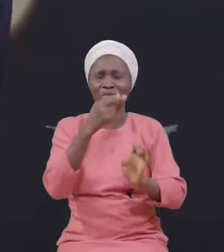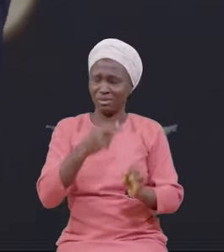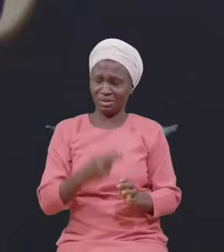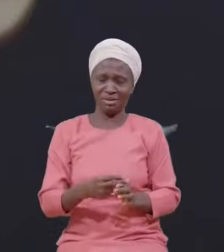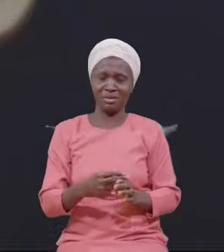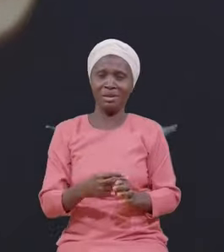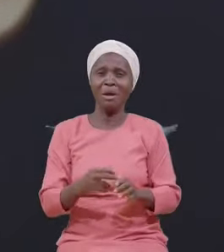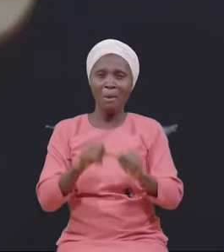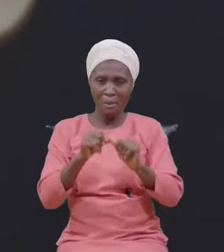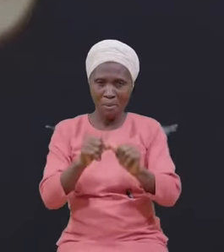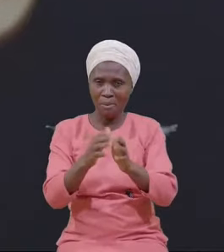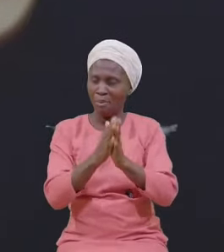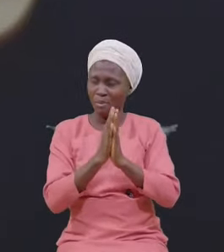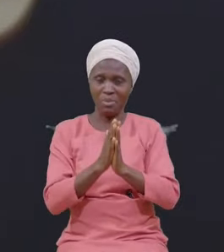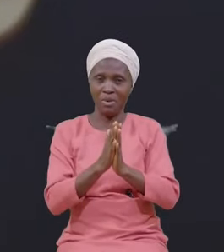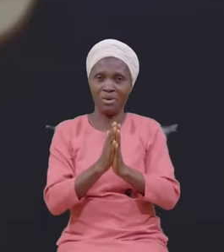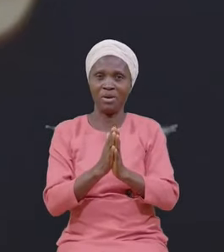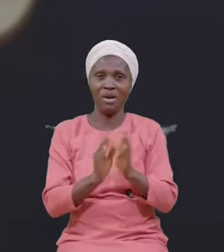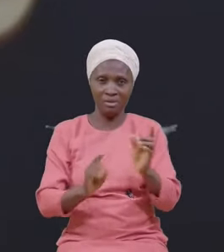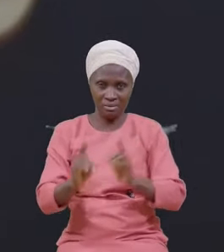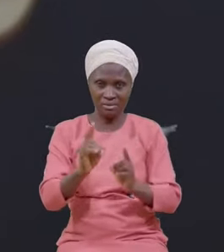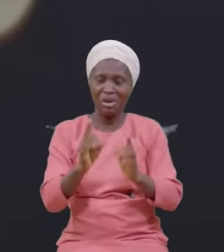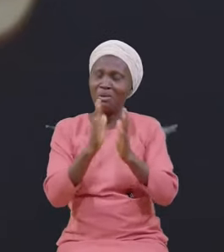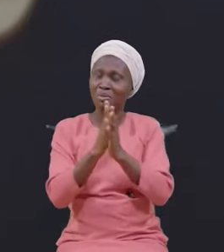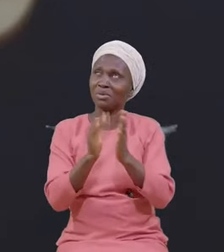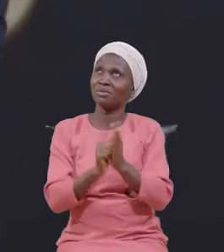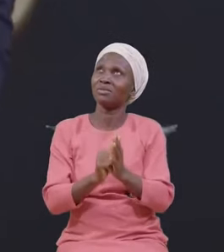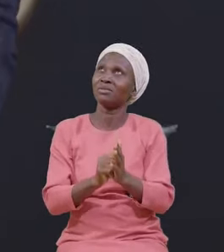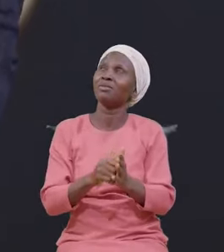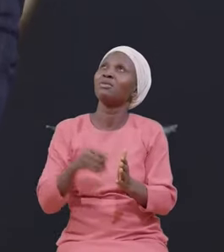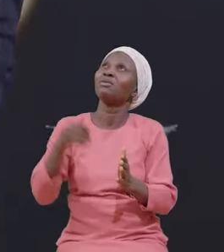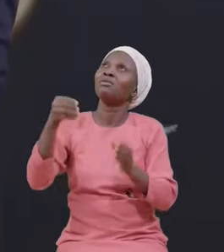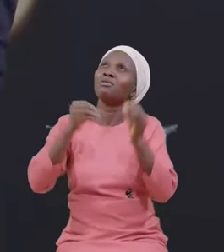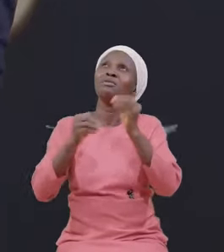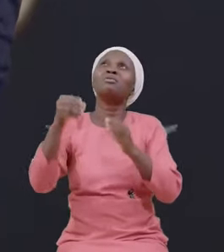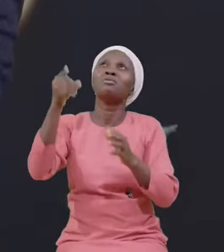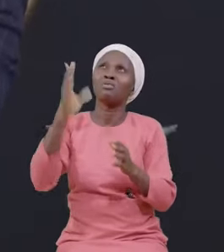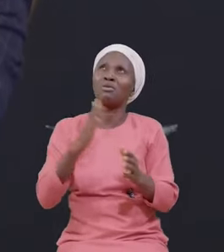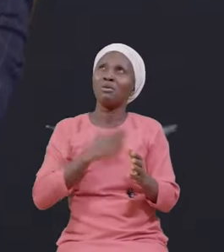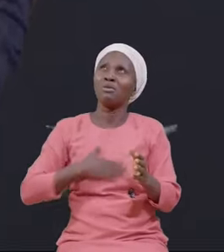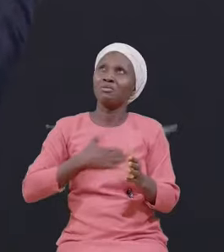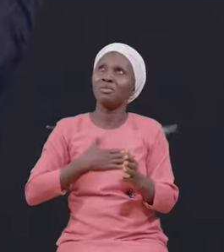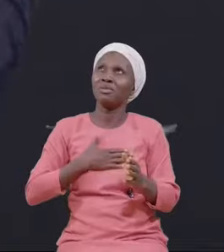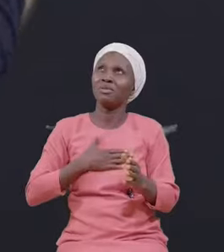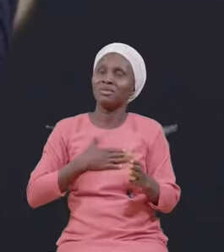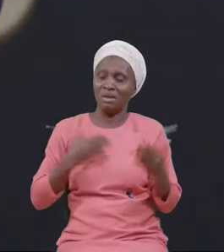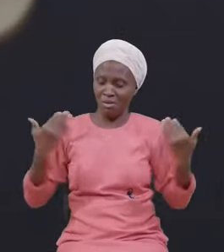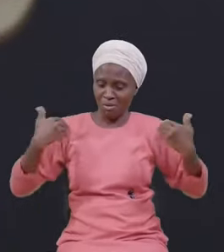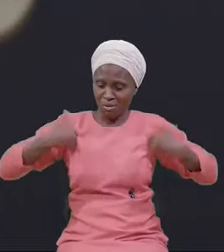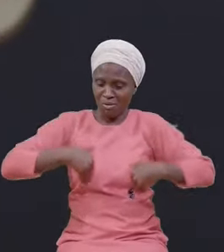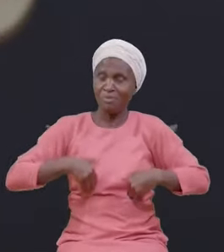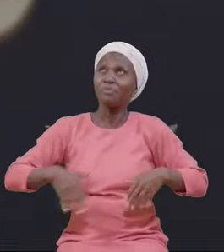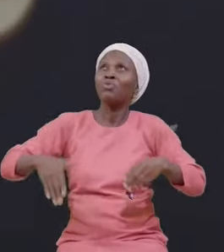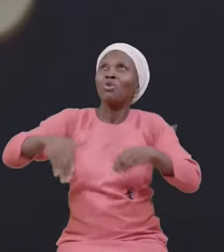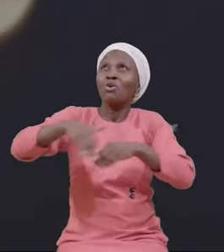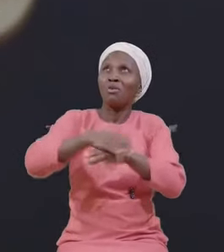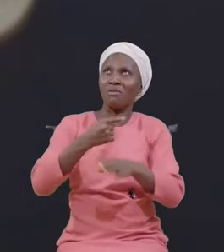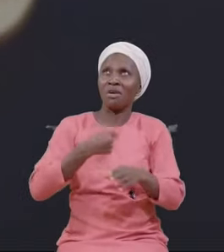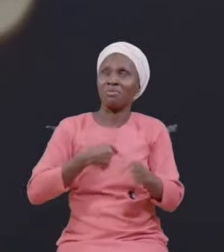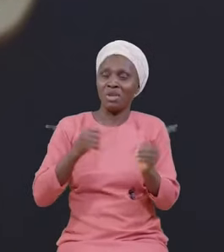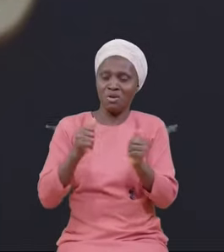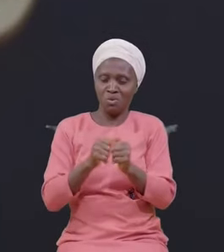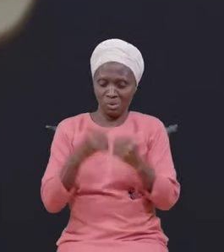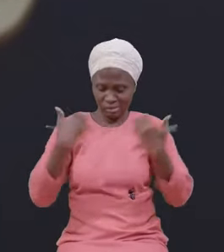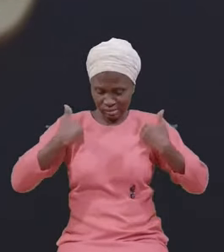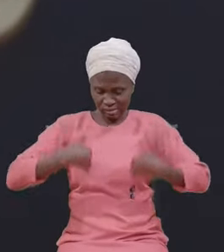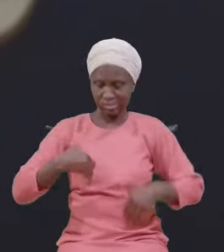also and say oh Lord clothe me with a garment of humility the Bible say wherefore God